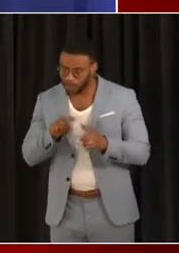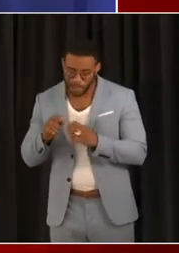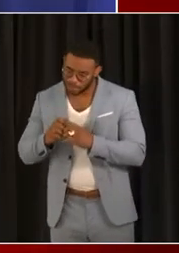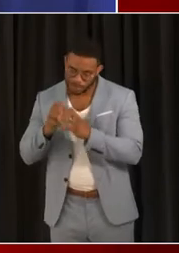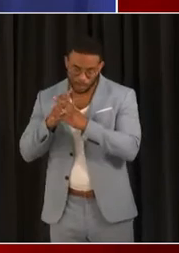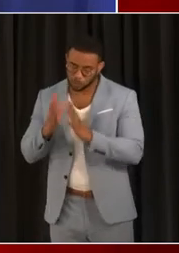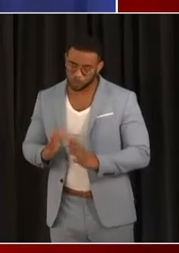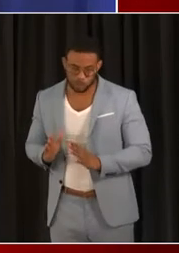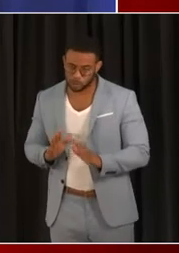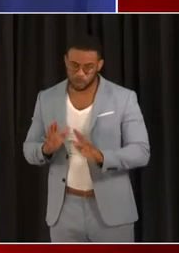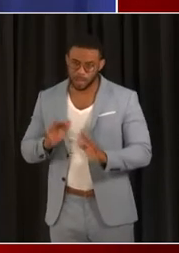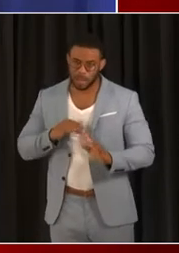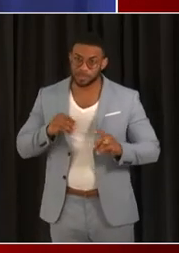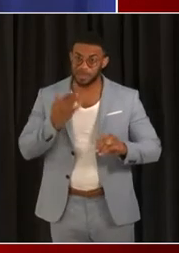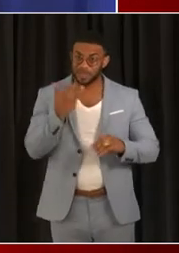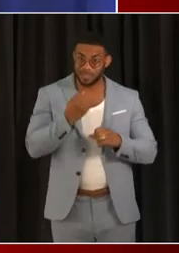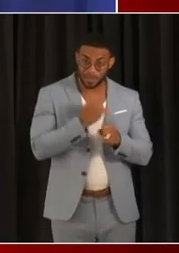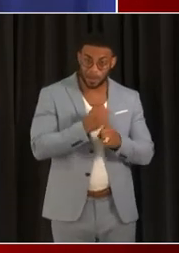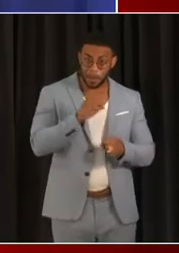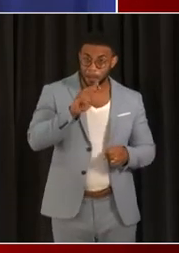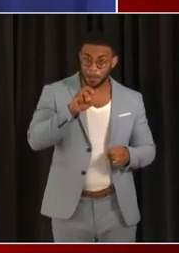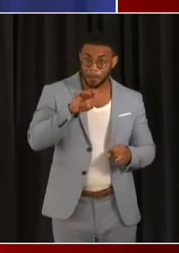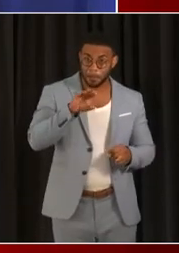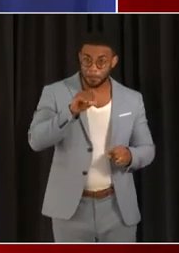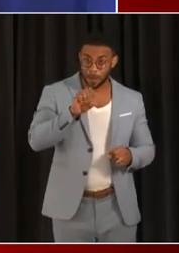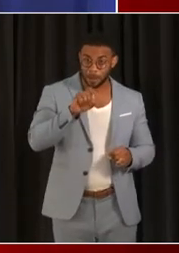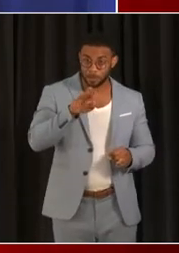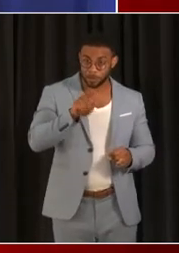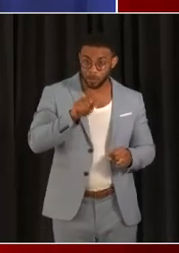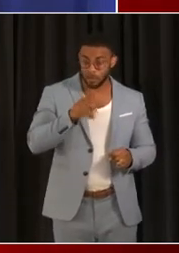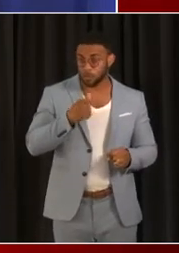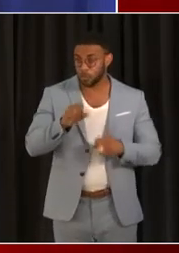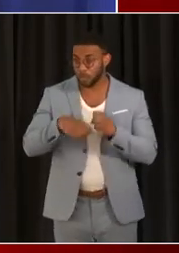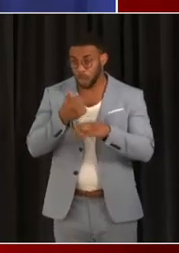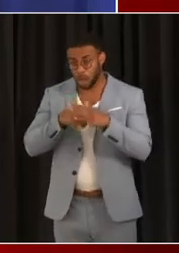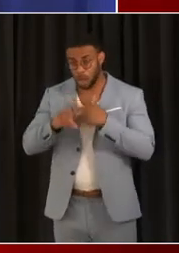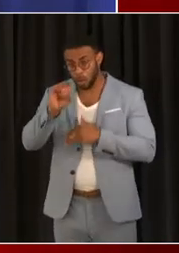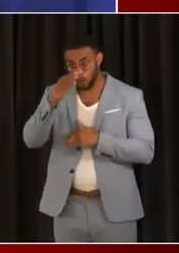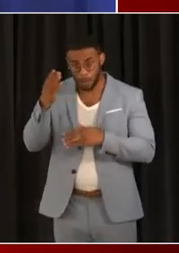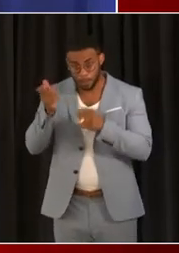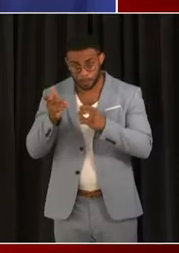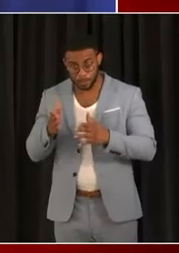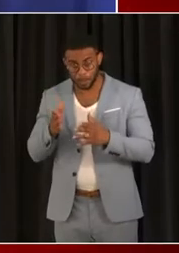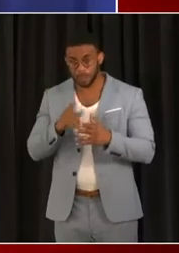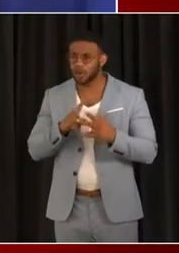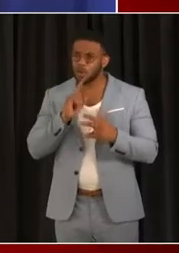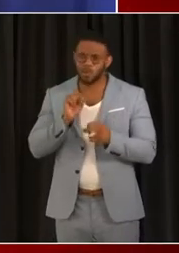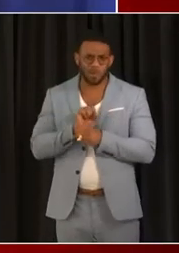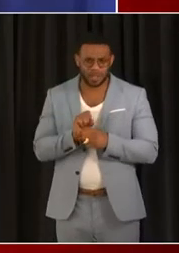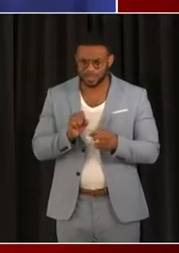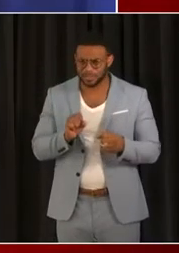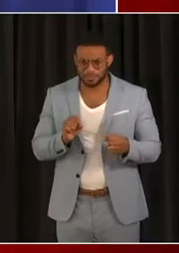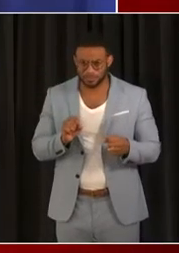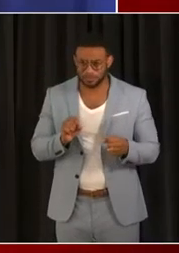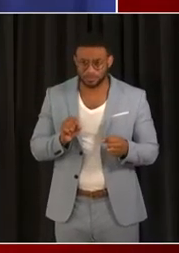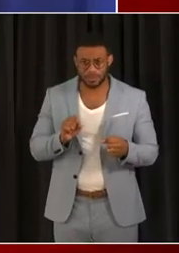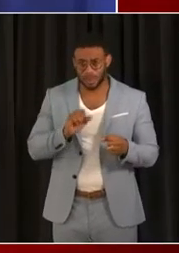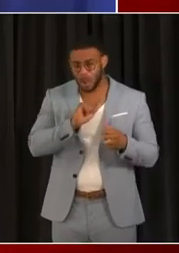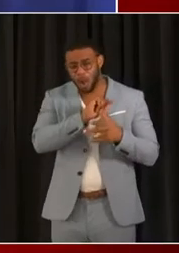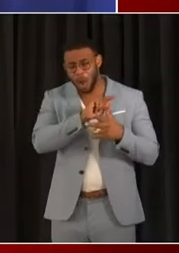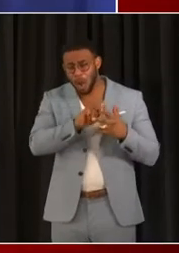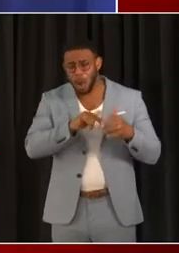as an entrepreneur. I spent 15 years at Microsoft. I spent a few years in the Obama administration. Really, and